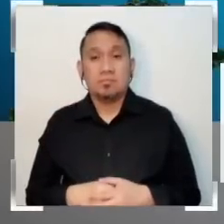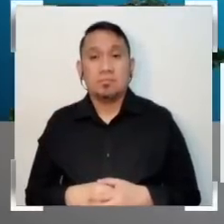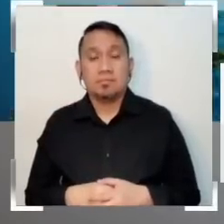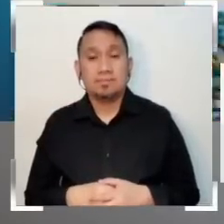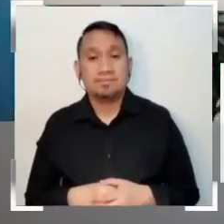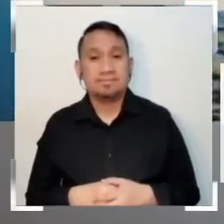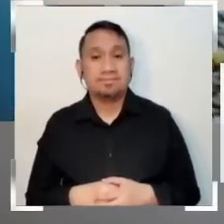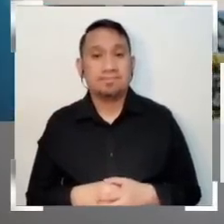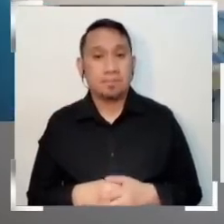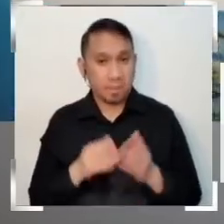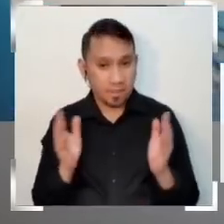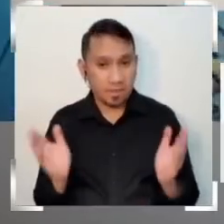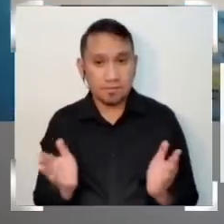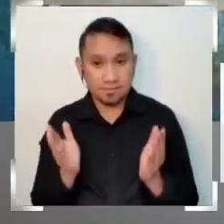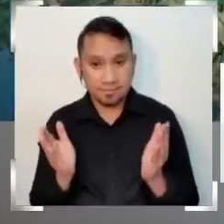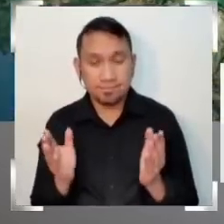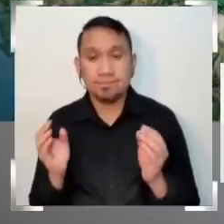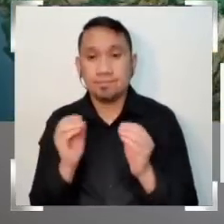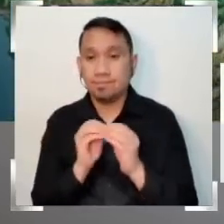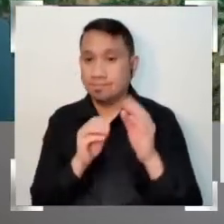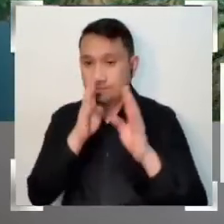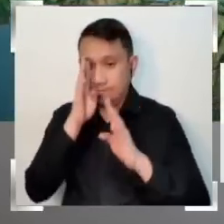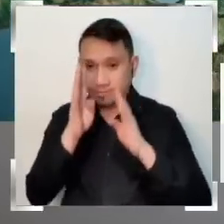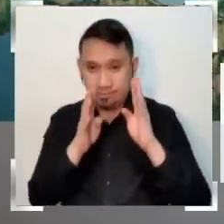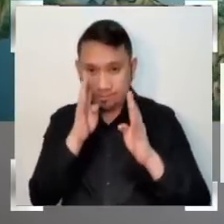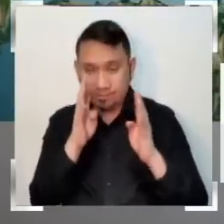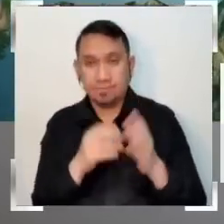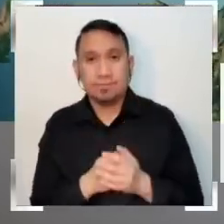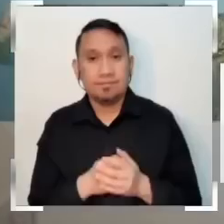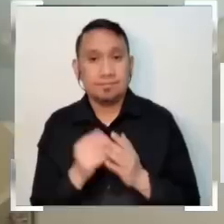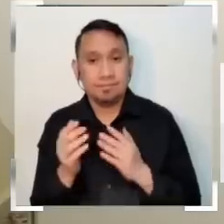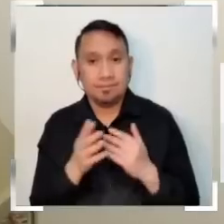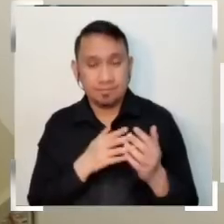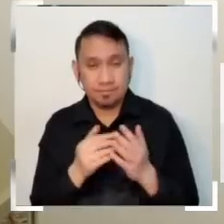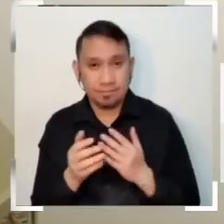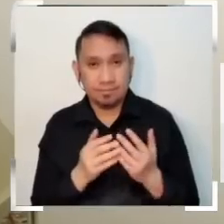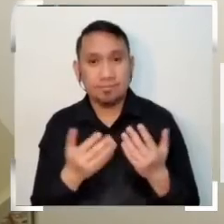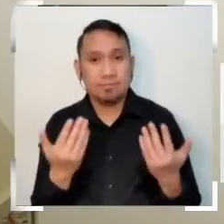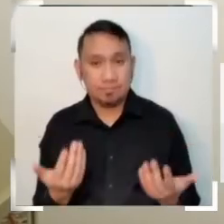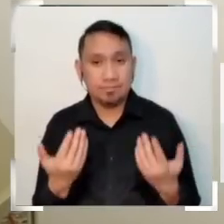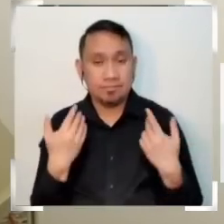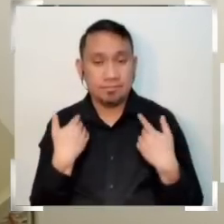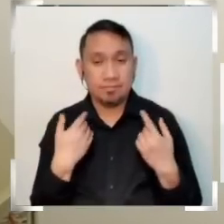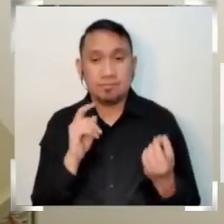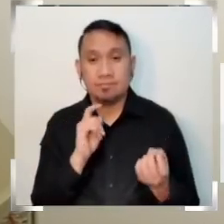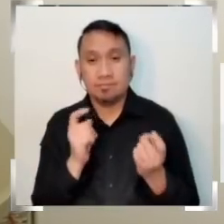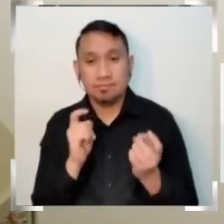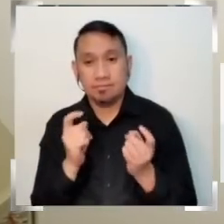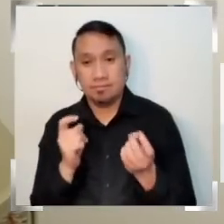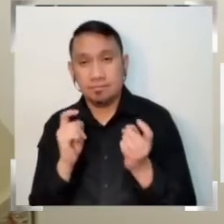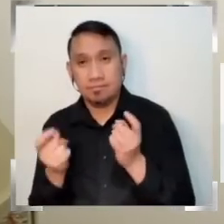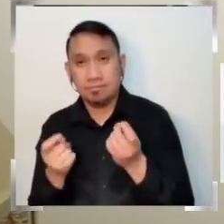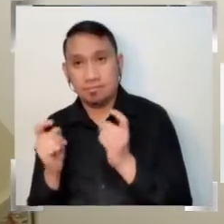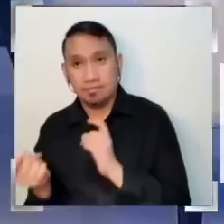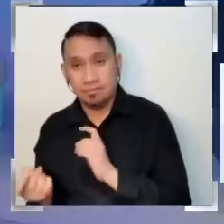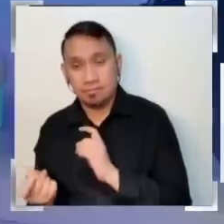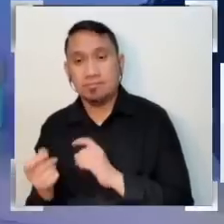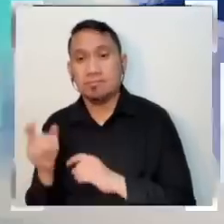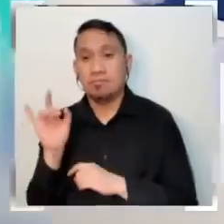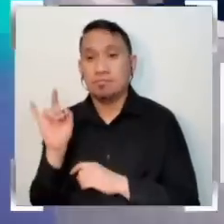encouraging innovations amid the ever-changing broadcast media